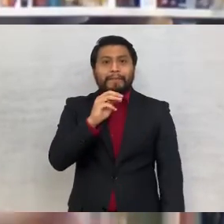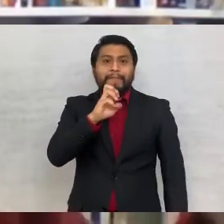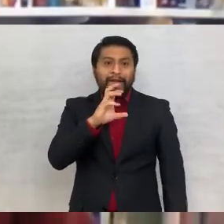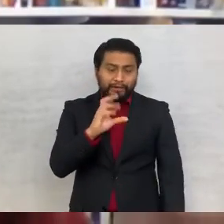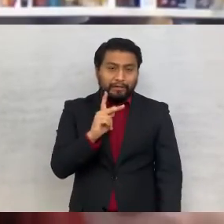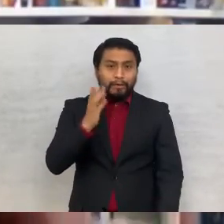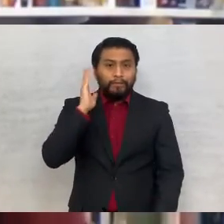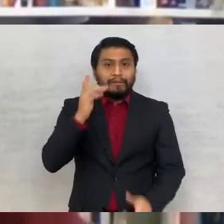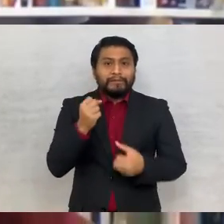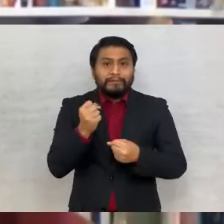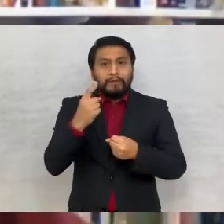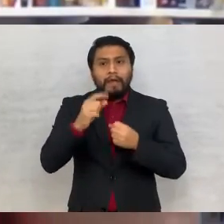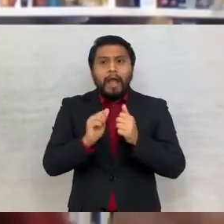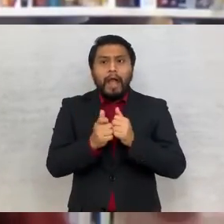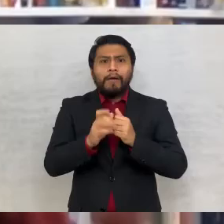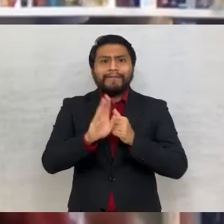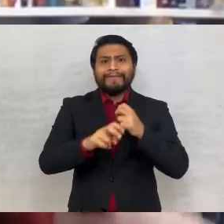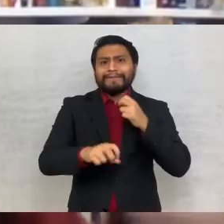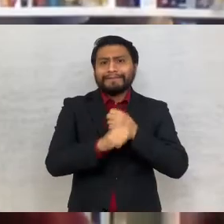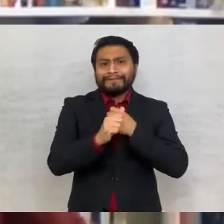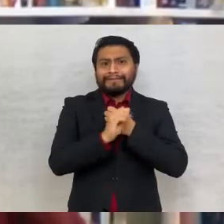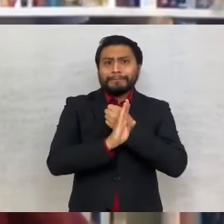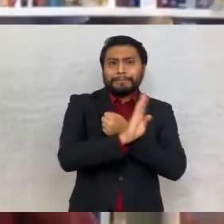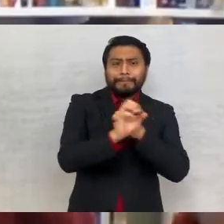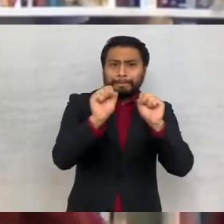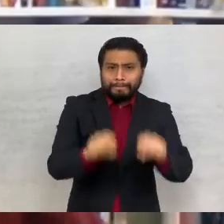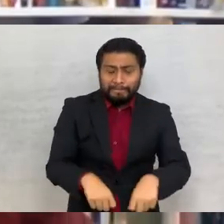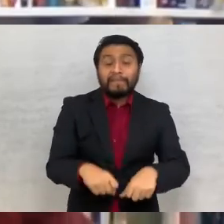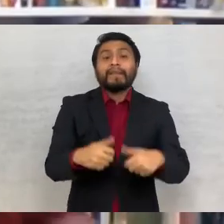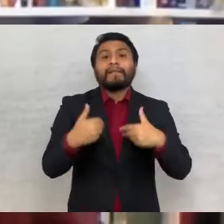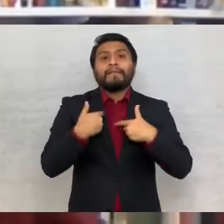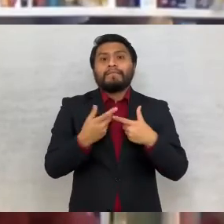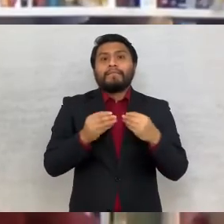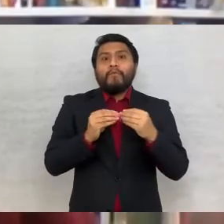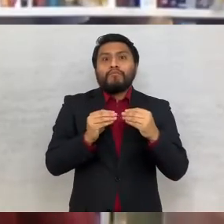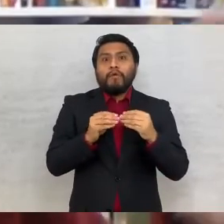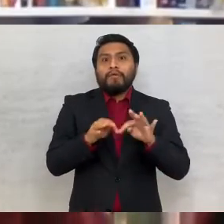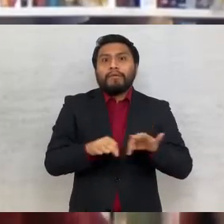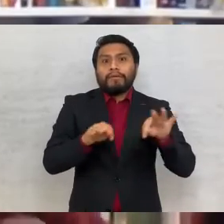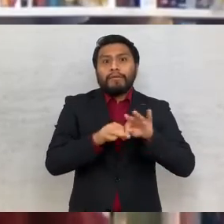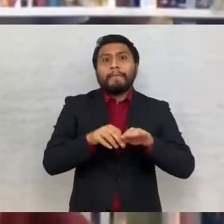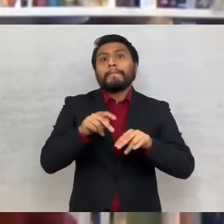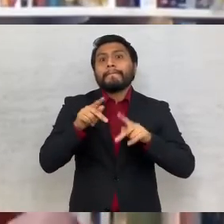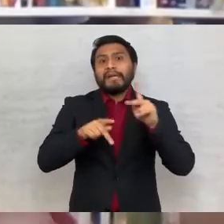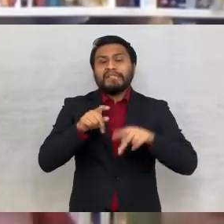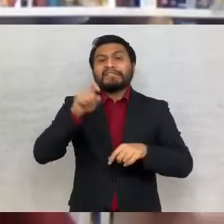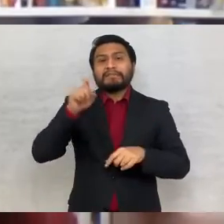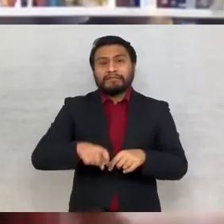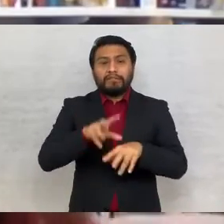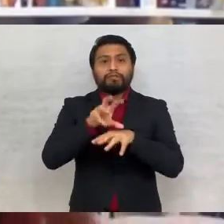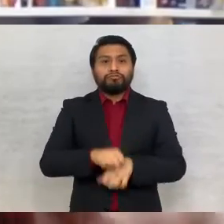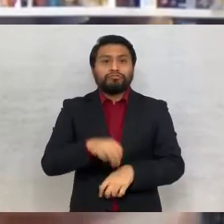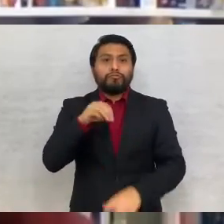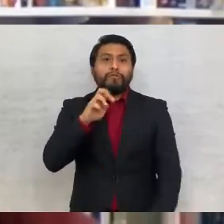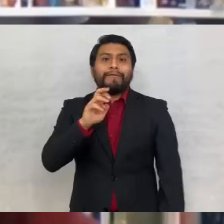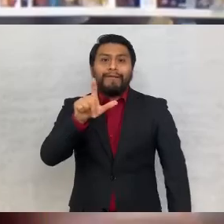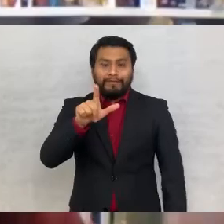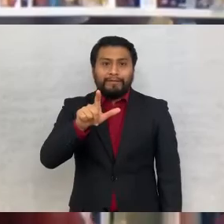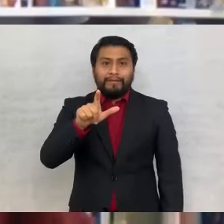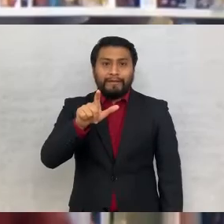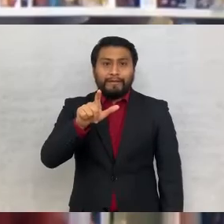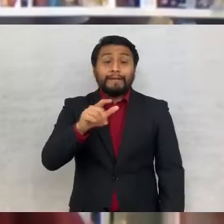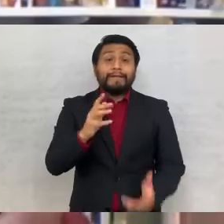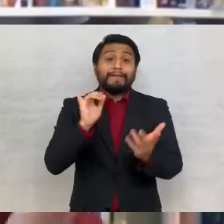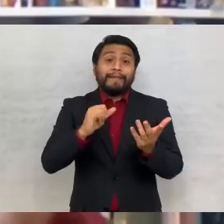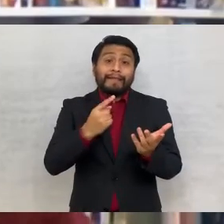scientific, political, and religious spheres. It is, as its core, the expression of certain systems of exclusion proposed from those